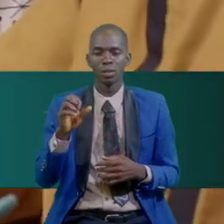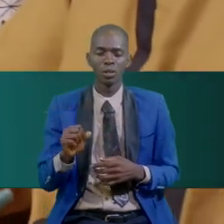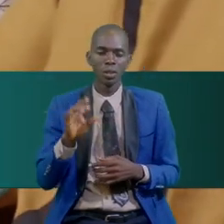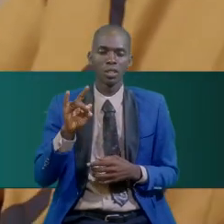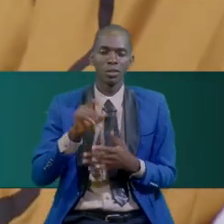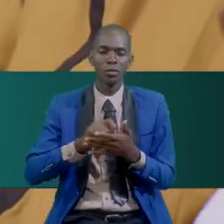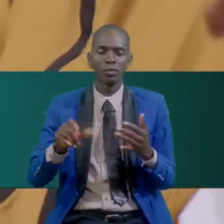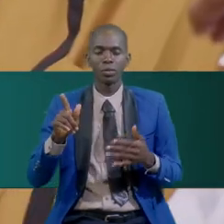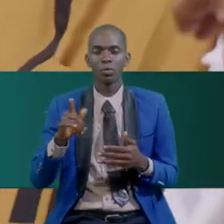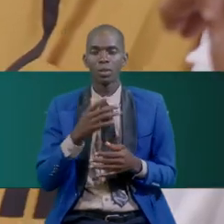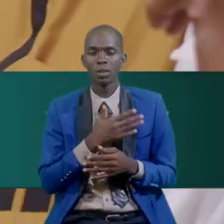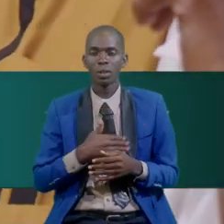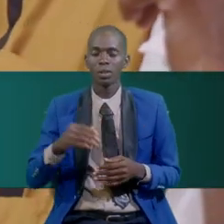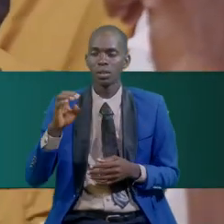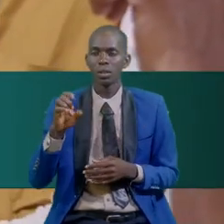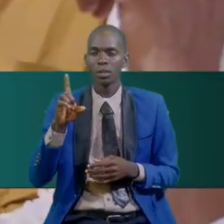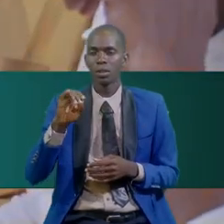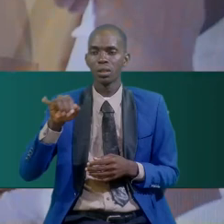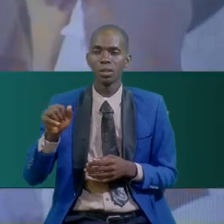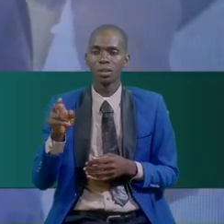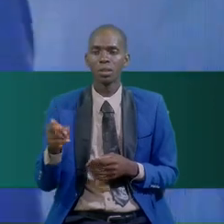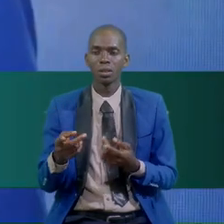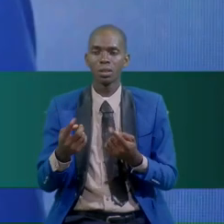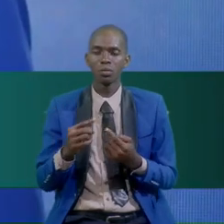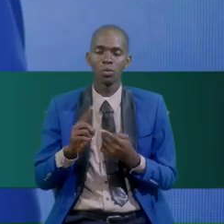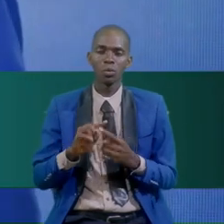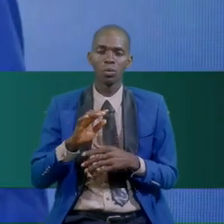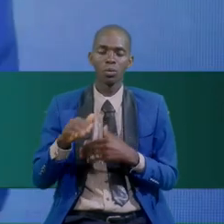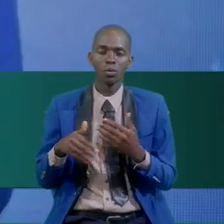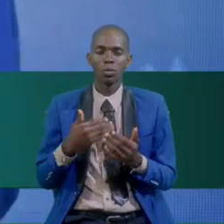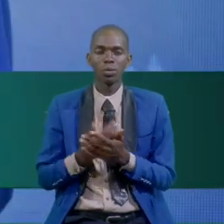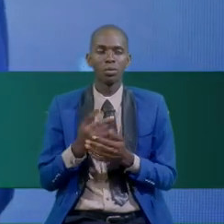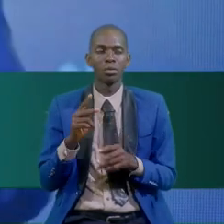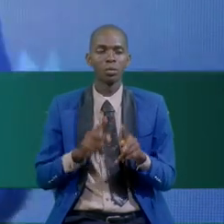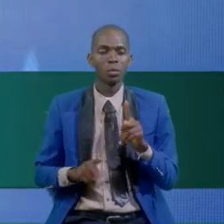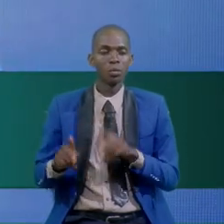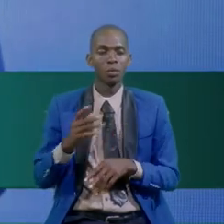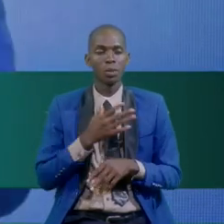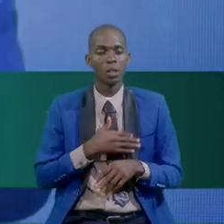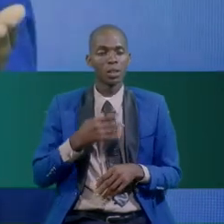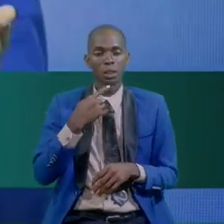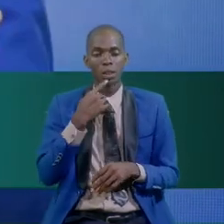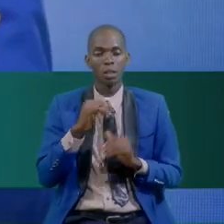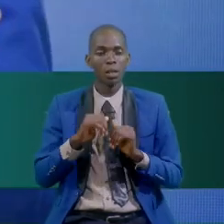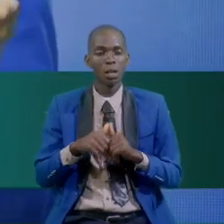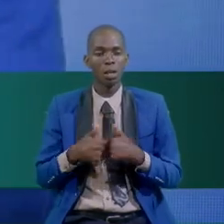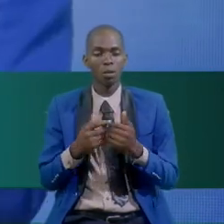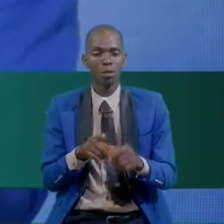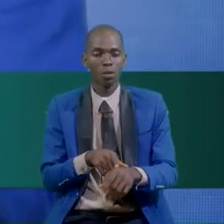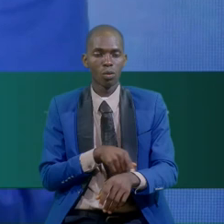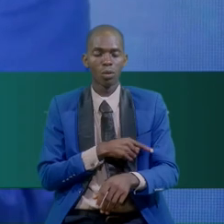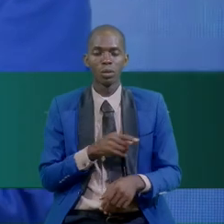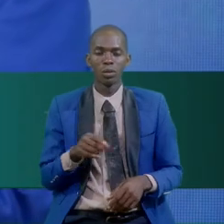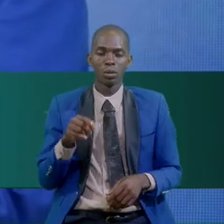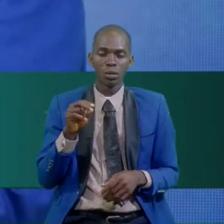came unto all the people and said, how long halt ye